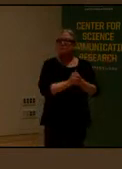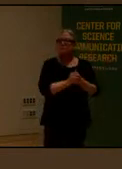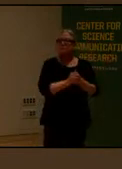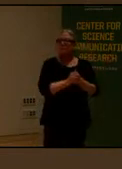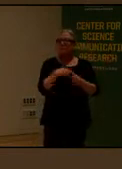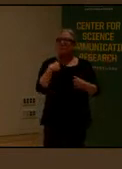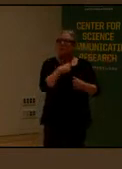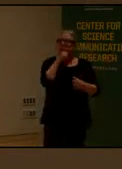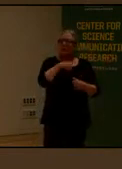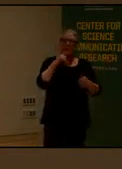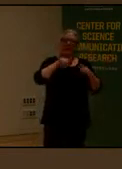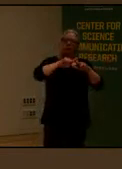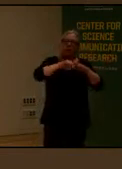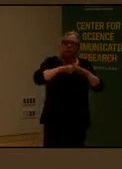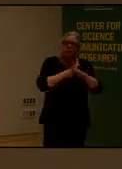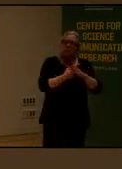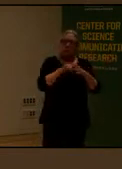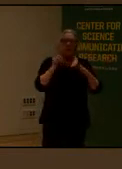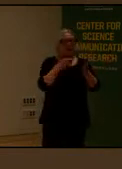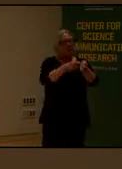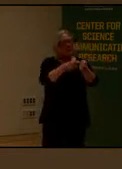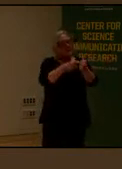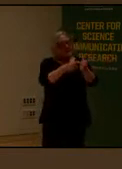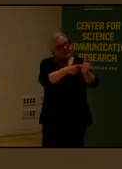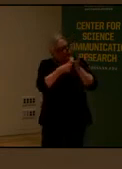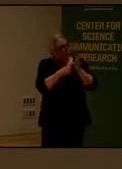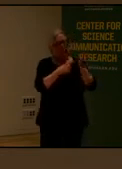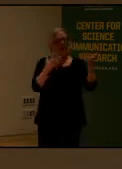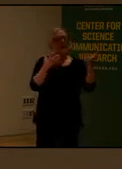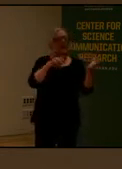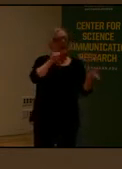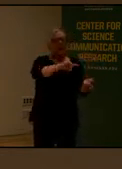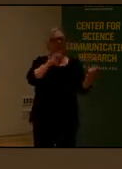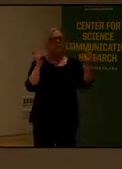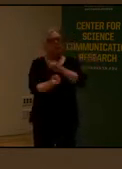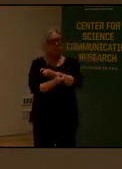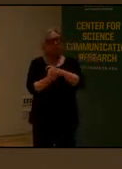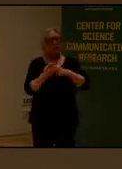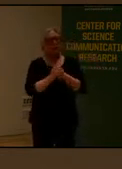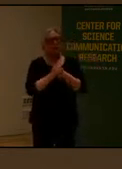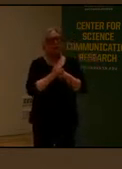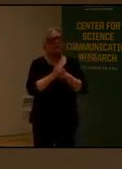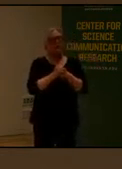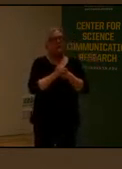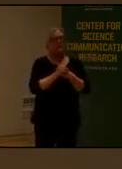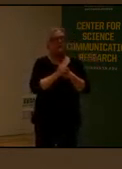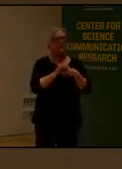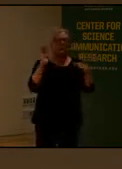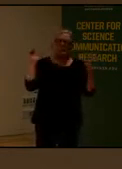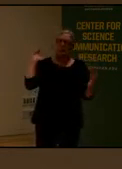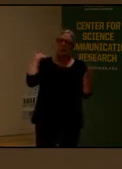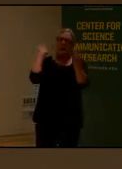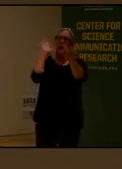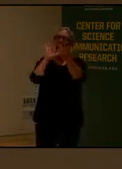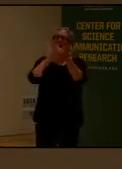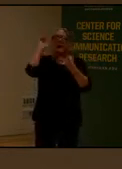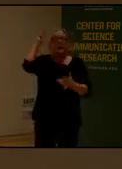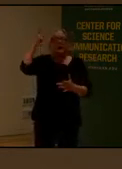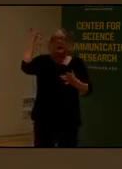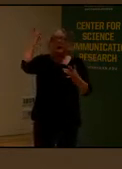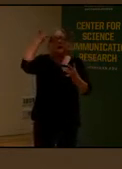demand that. Engage with your policymakers. Talk about how climate change impacts your health. Ask your healthcare